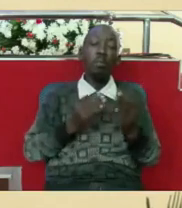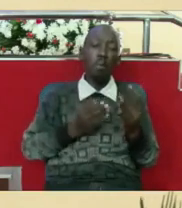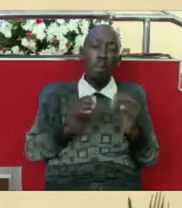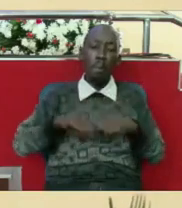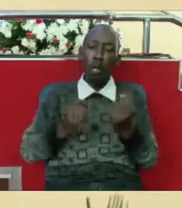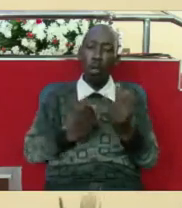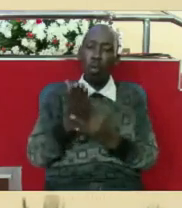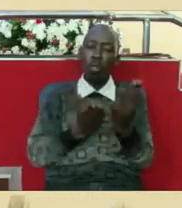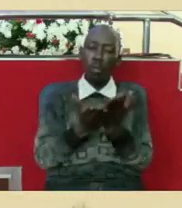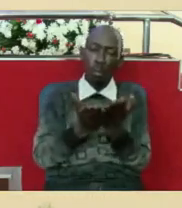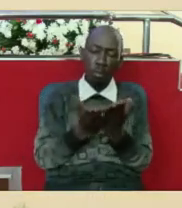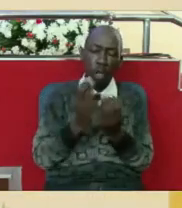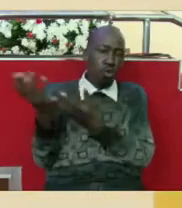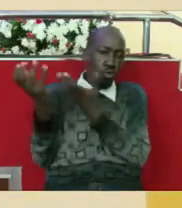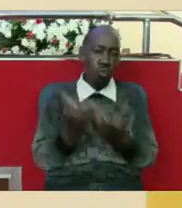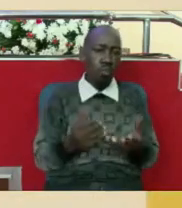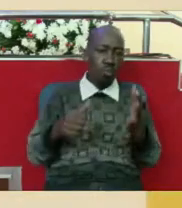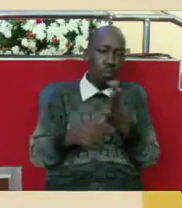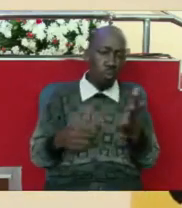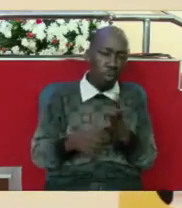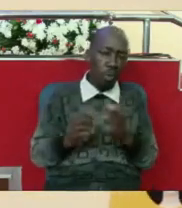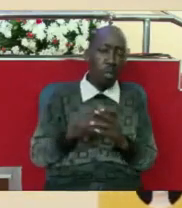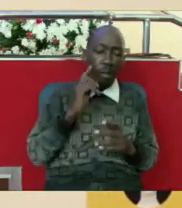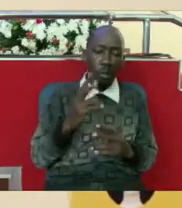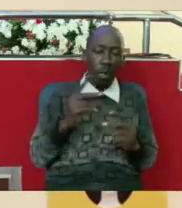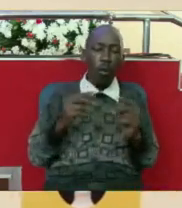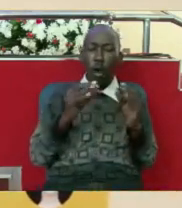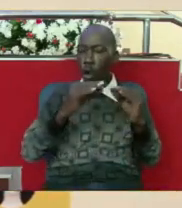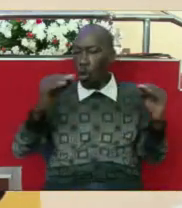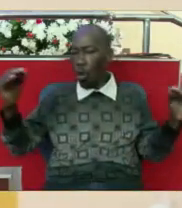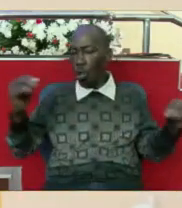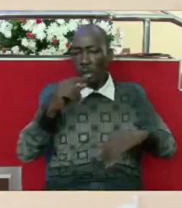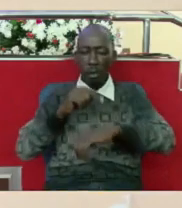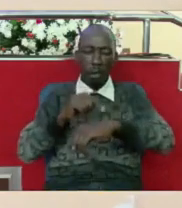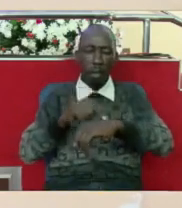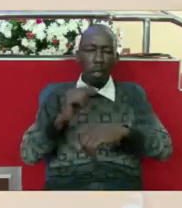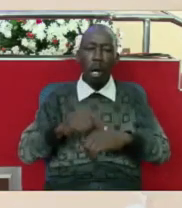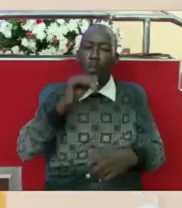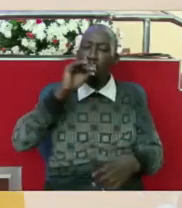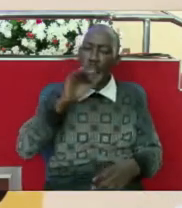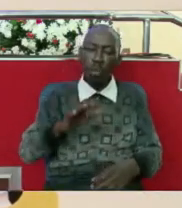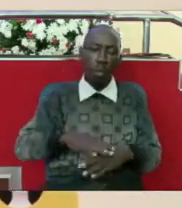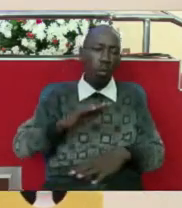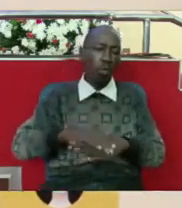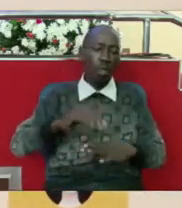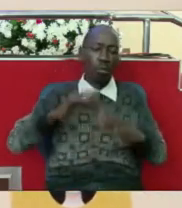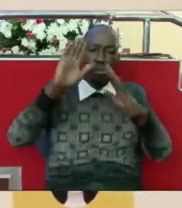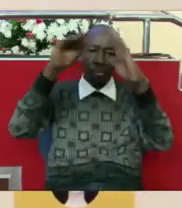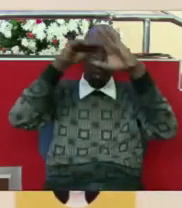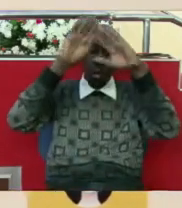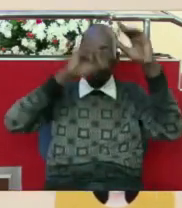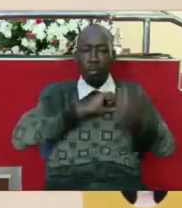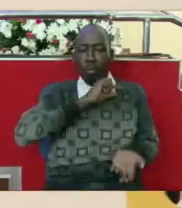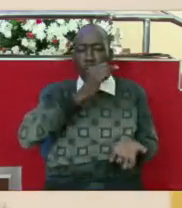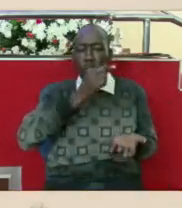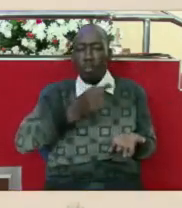I took problems that I've been fighting against for a long time, and I put them on the throne of grace, and